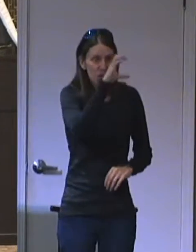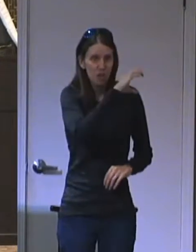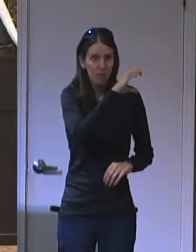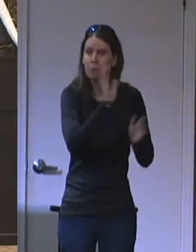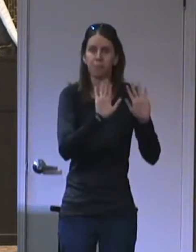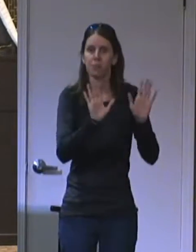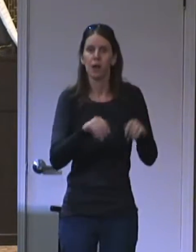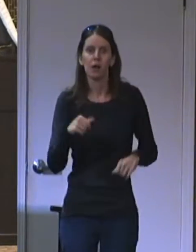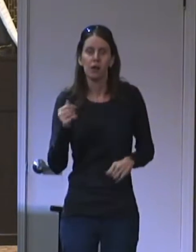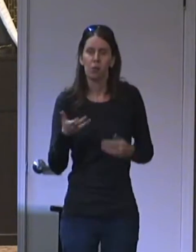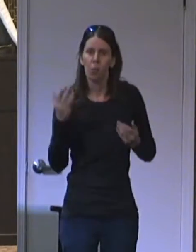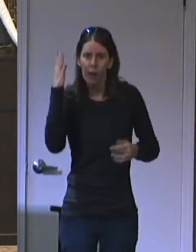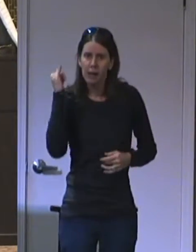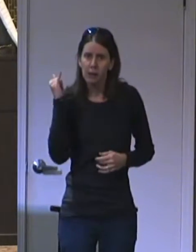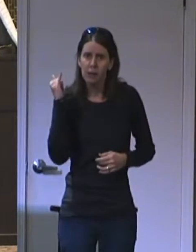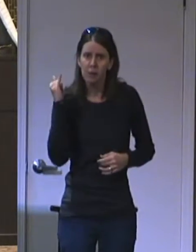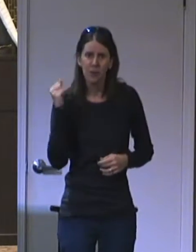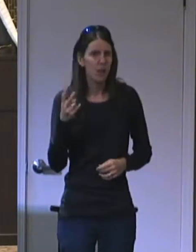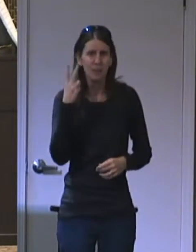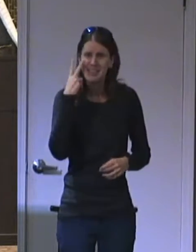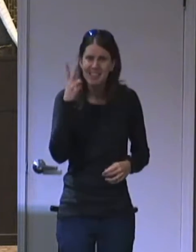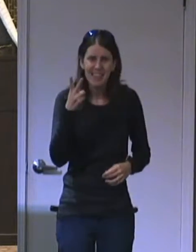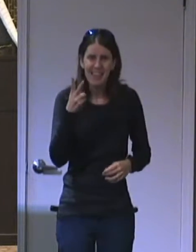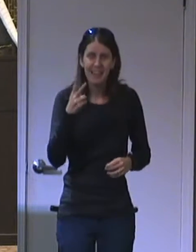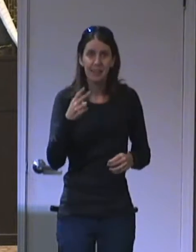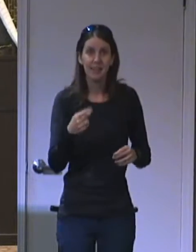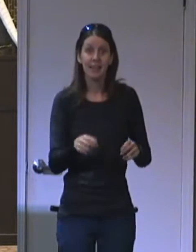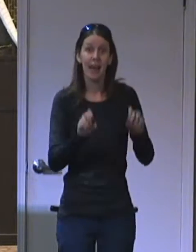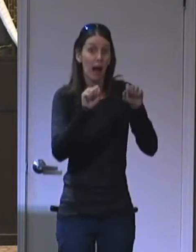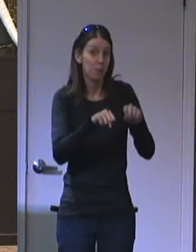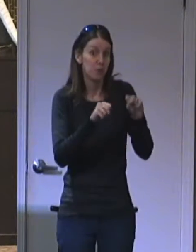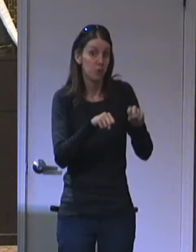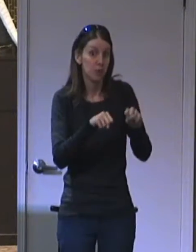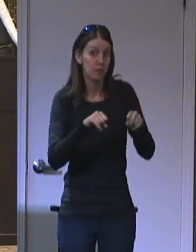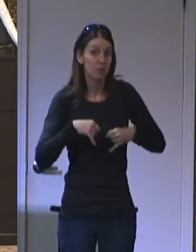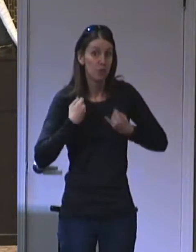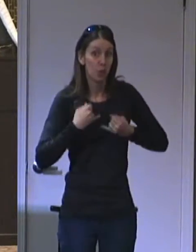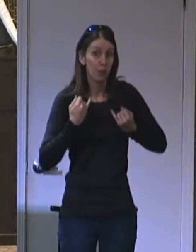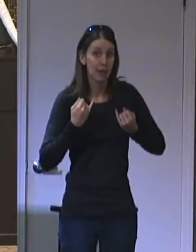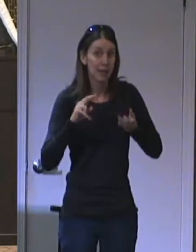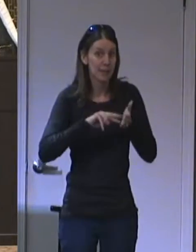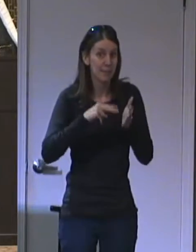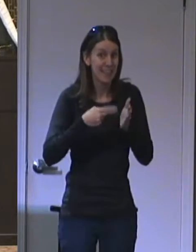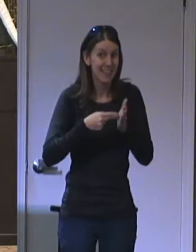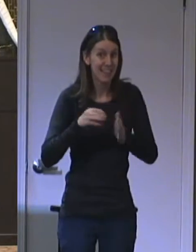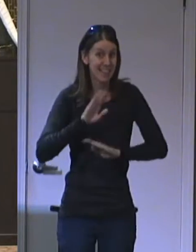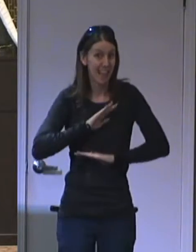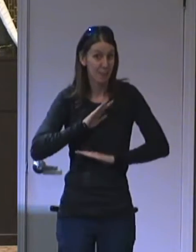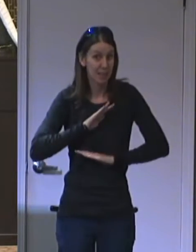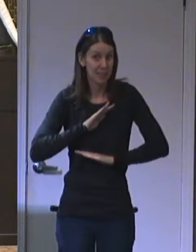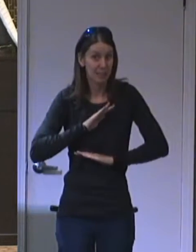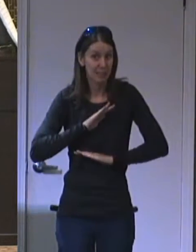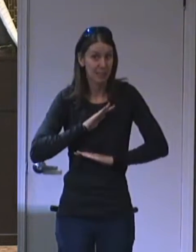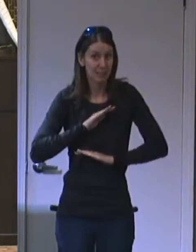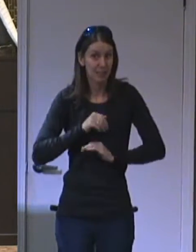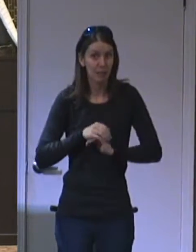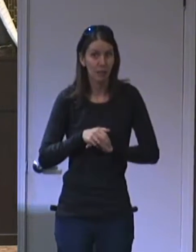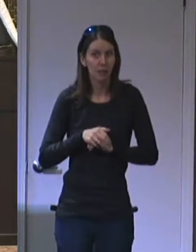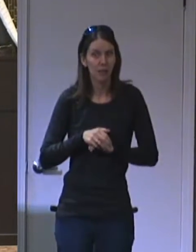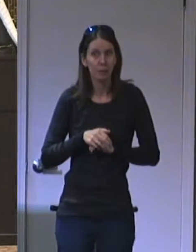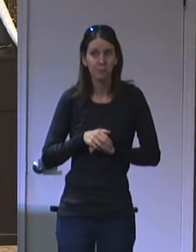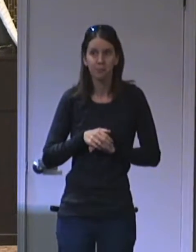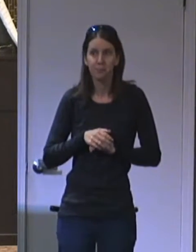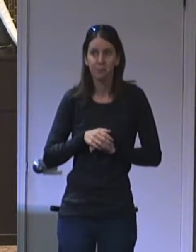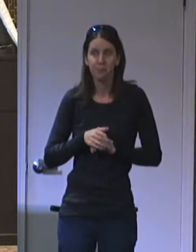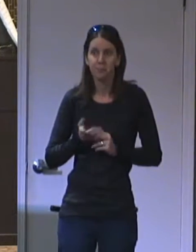the doorway to victory or the doorway to joy. You know, in fact, I